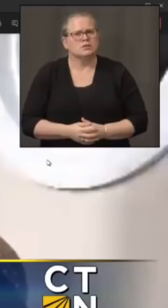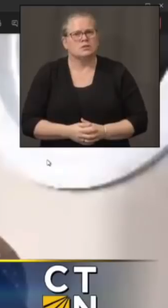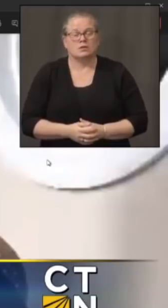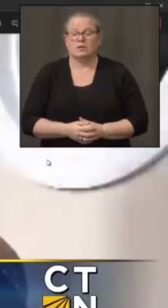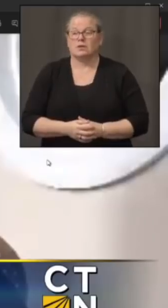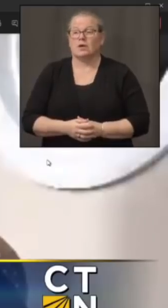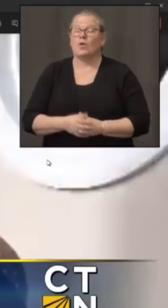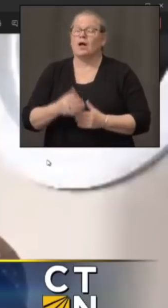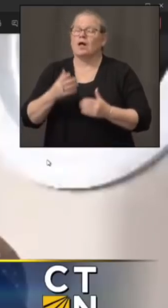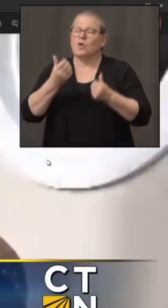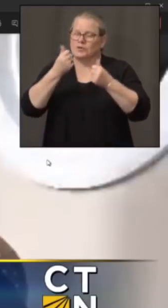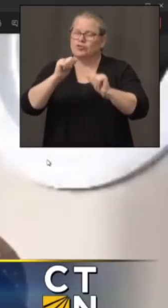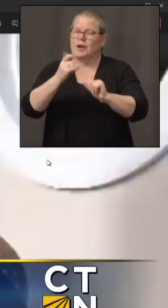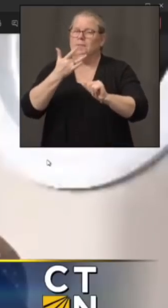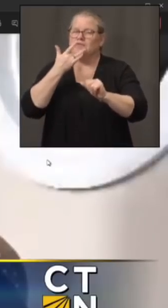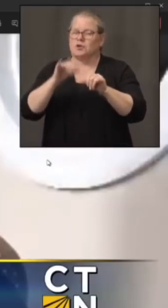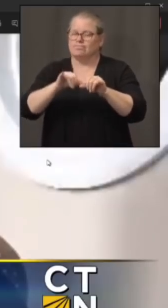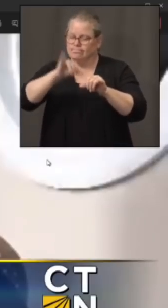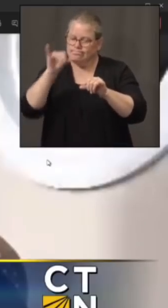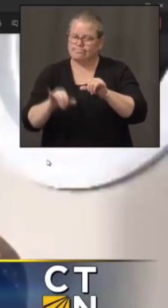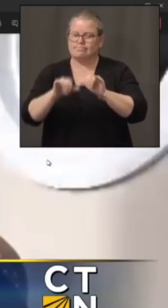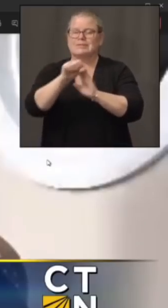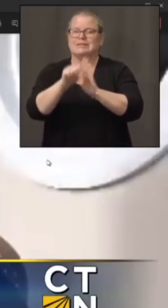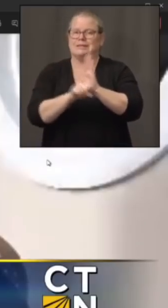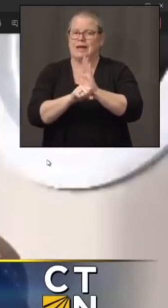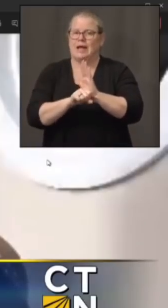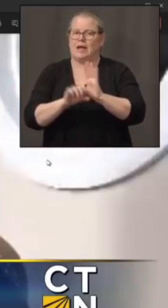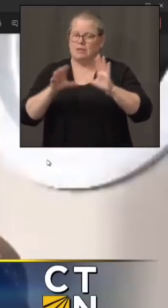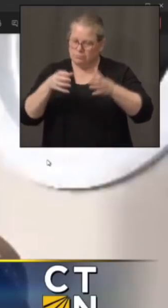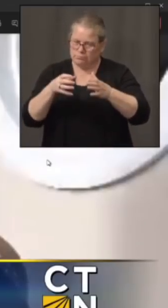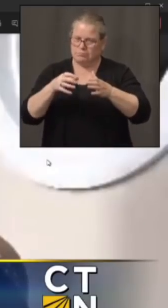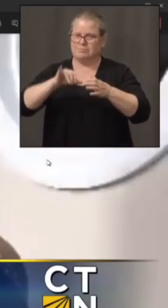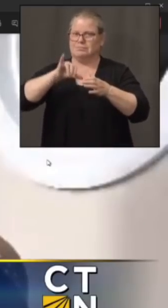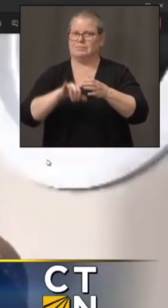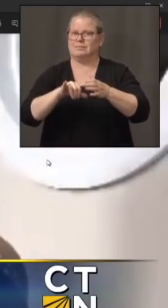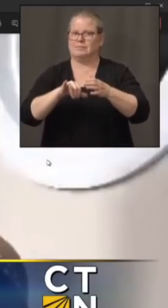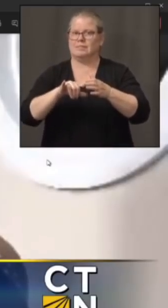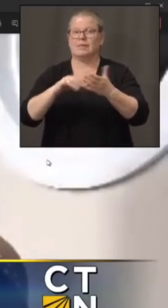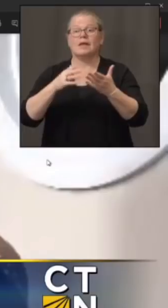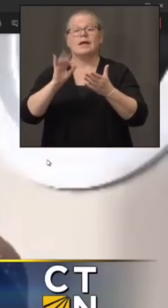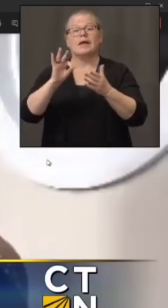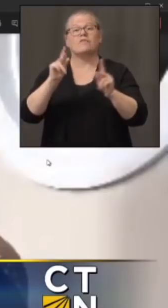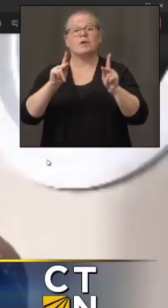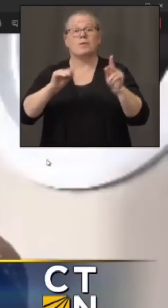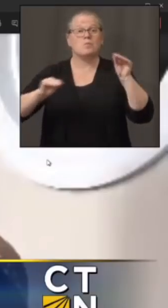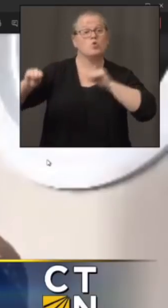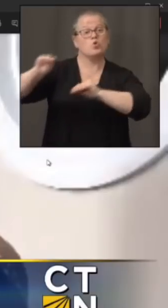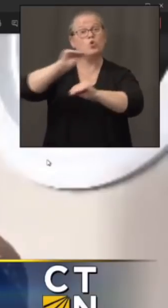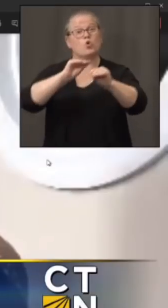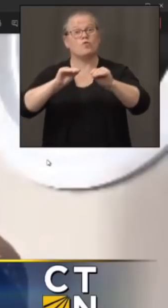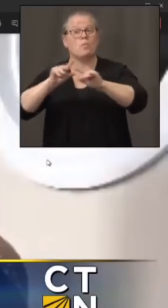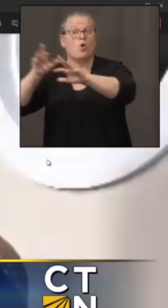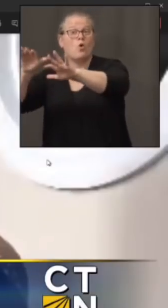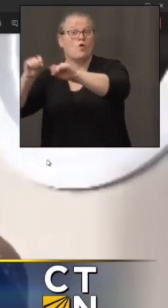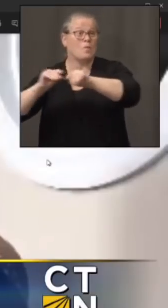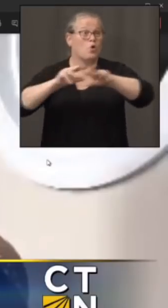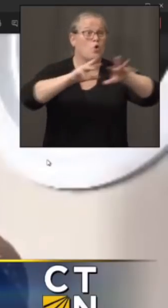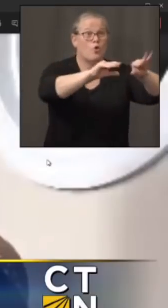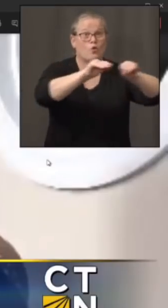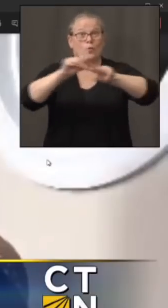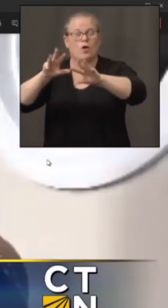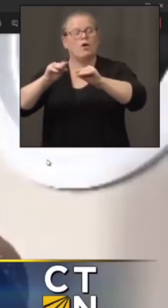closely with these epidemic waves. When mobility increases, you see the rate of transfer increase. And in fact, if you look at some of the models built